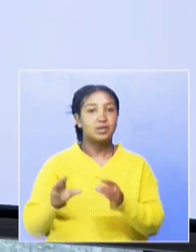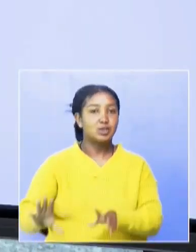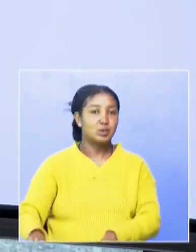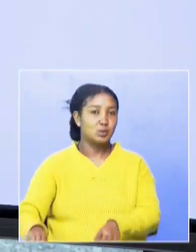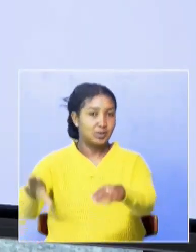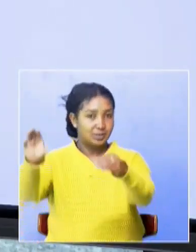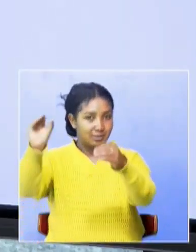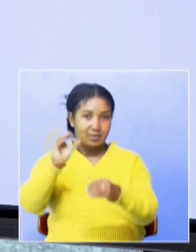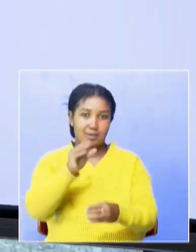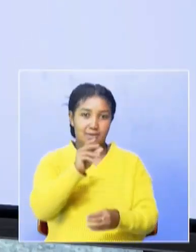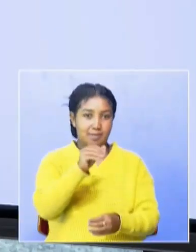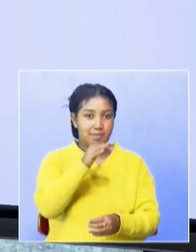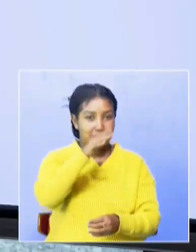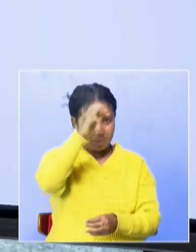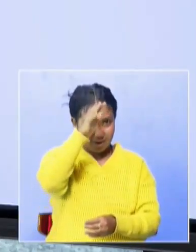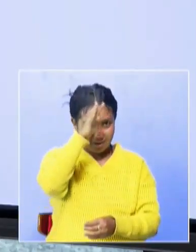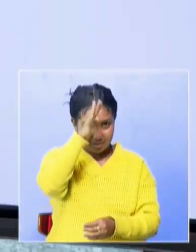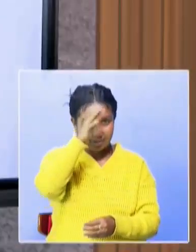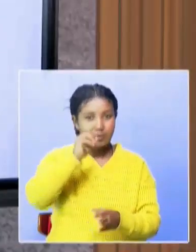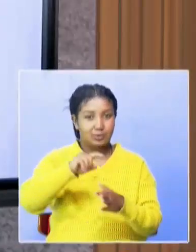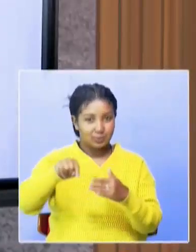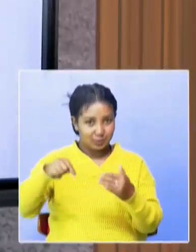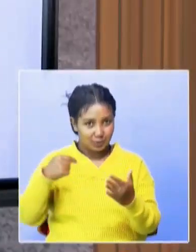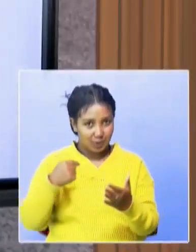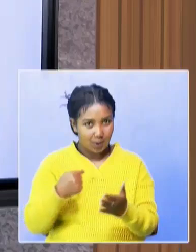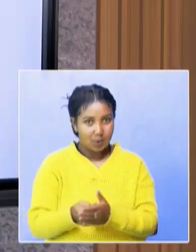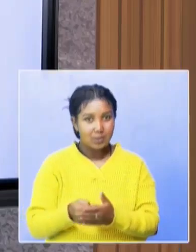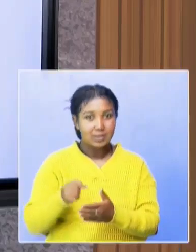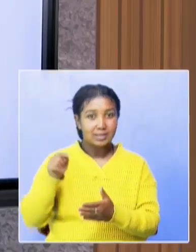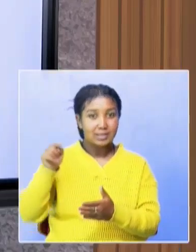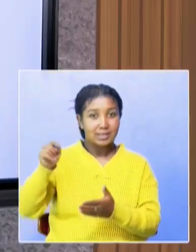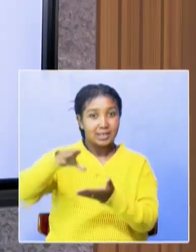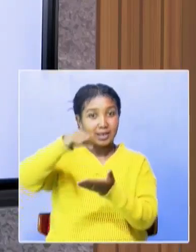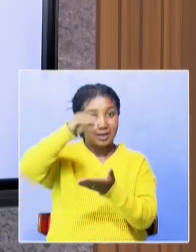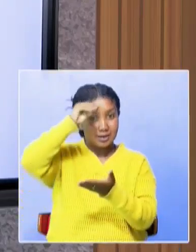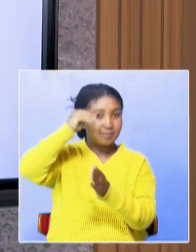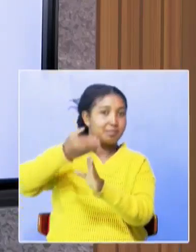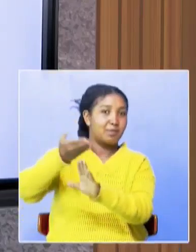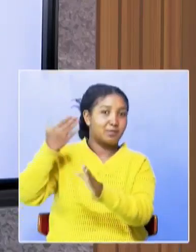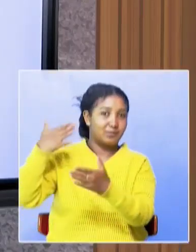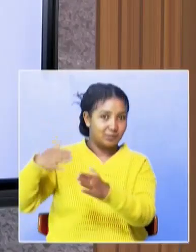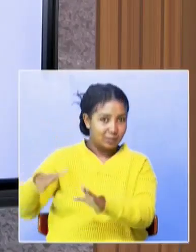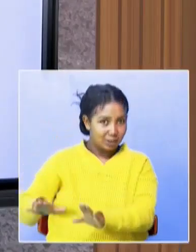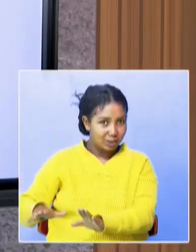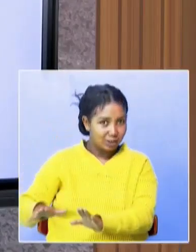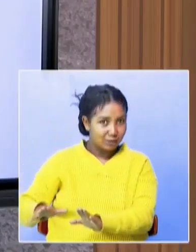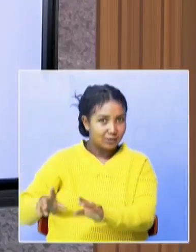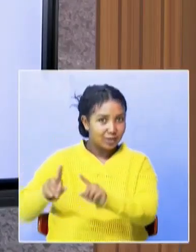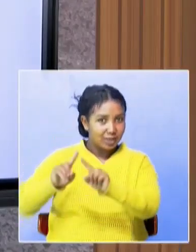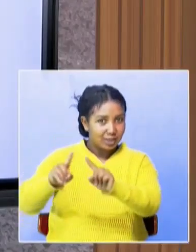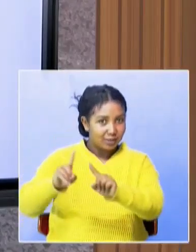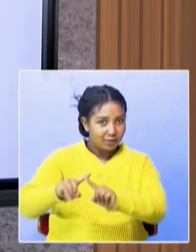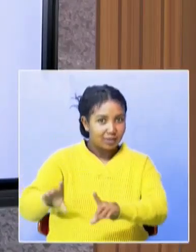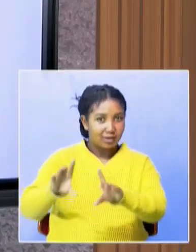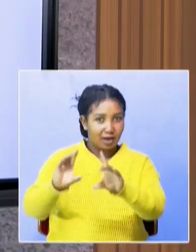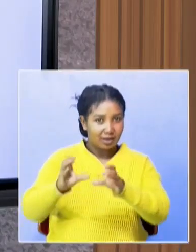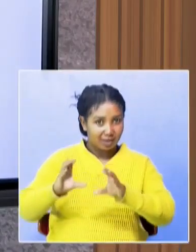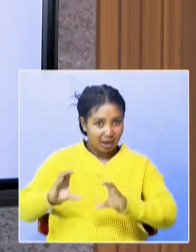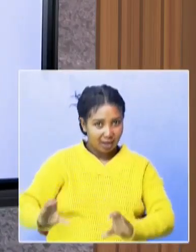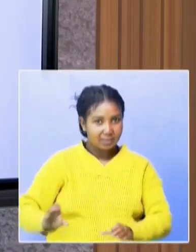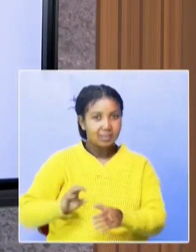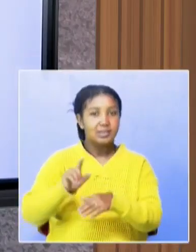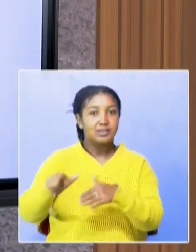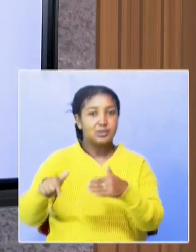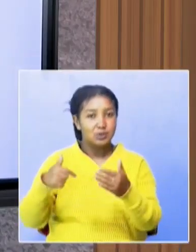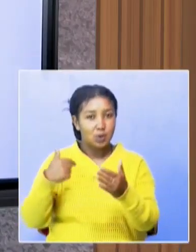Students' parents. So, since they have learned this concept in different classes,